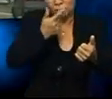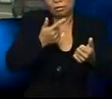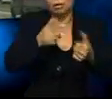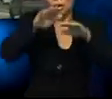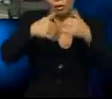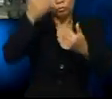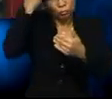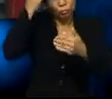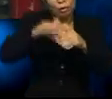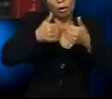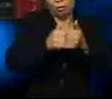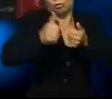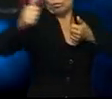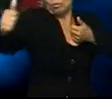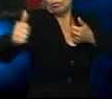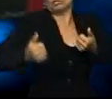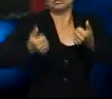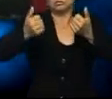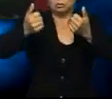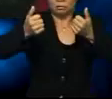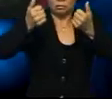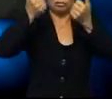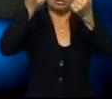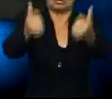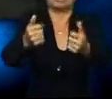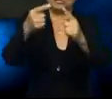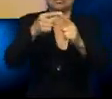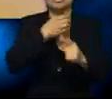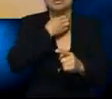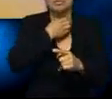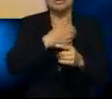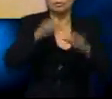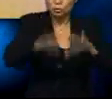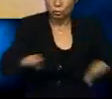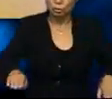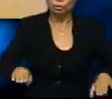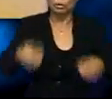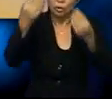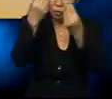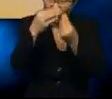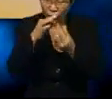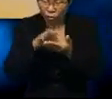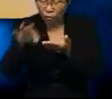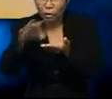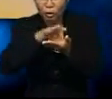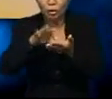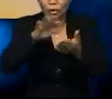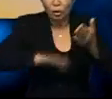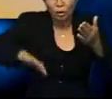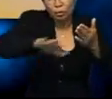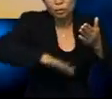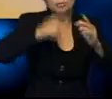there ourselves, how will we know how long it takes to drive to Ipoh? Well, children, what can only count